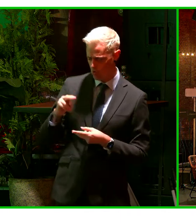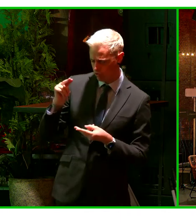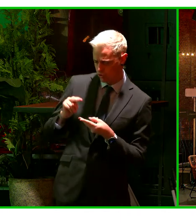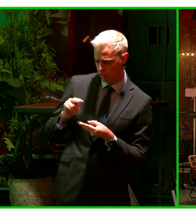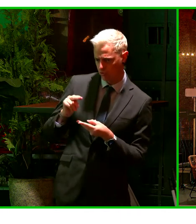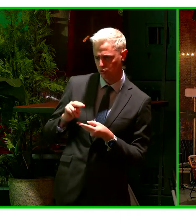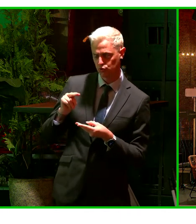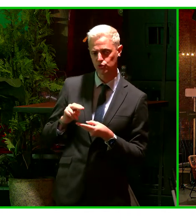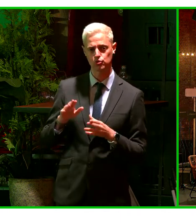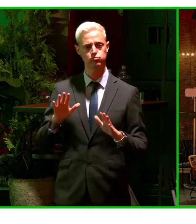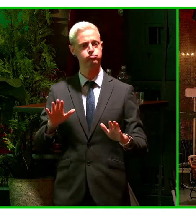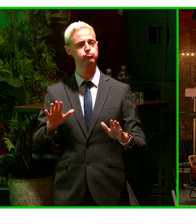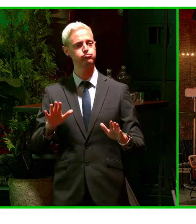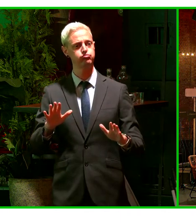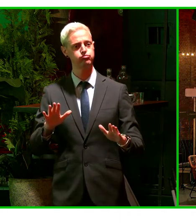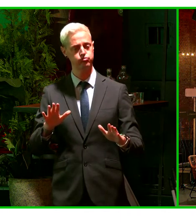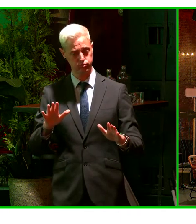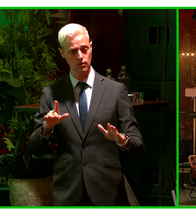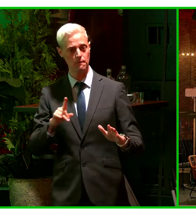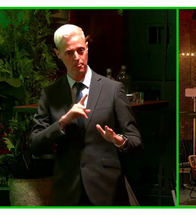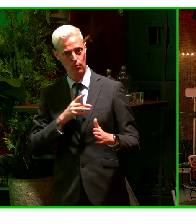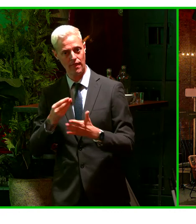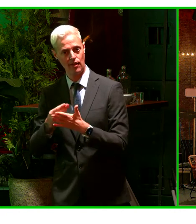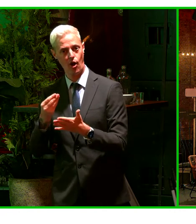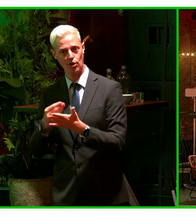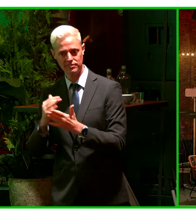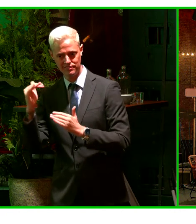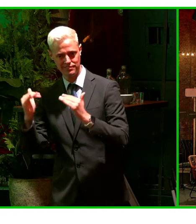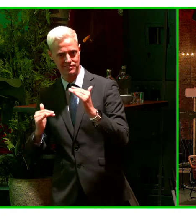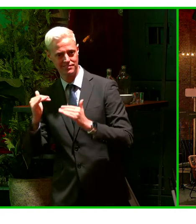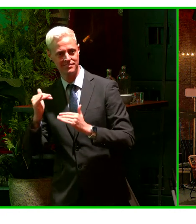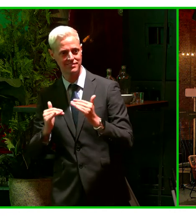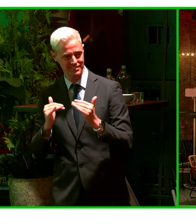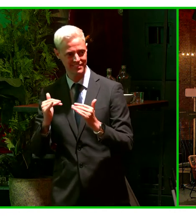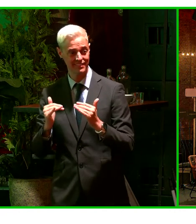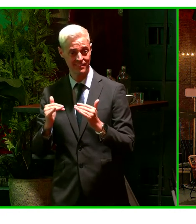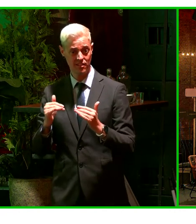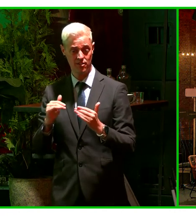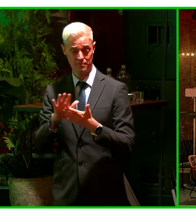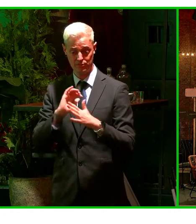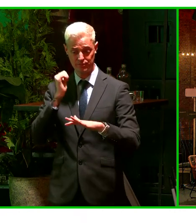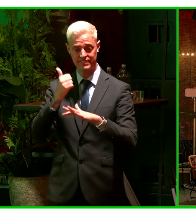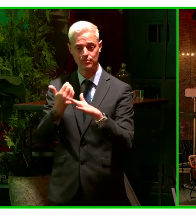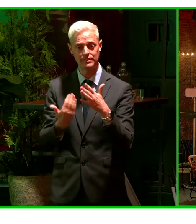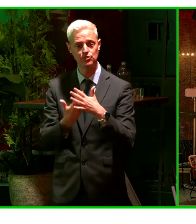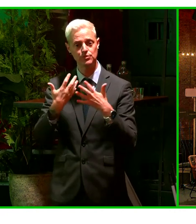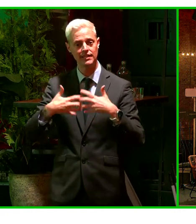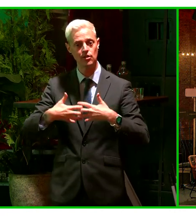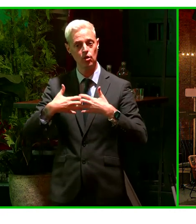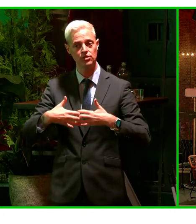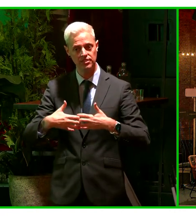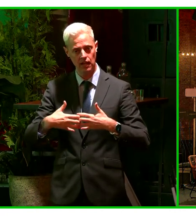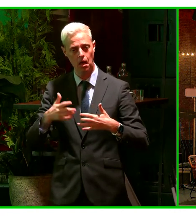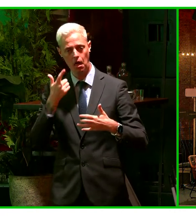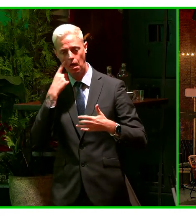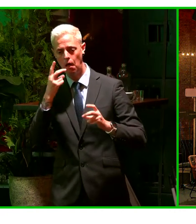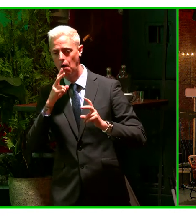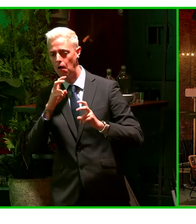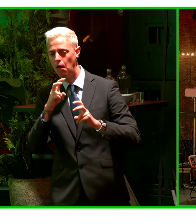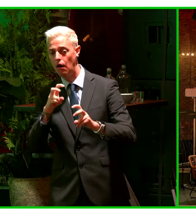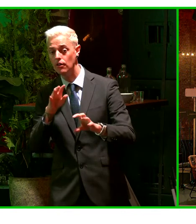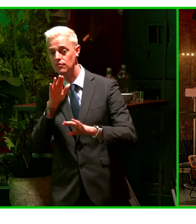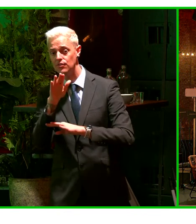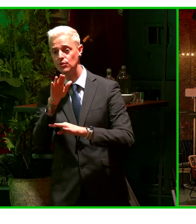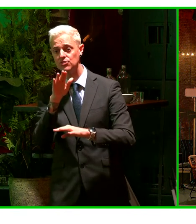reductions that offset the higher costs that we have to do in the short term to get some of these new technologies in. And then we can see, if we look into the